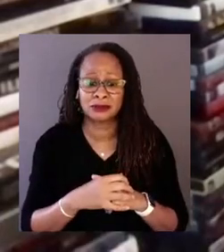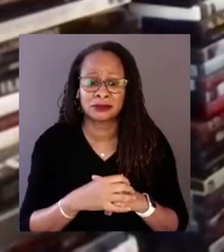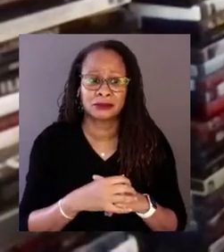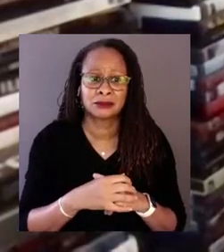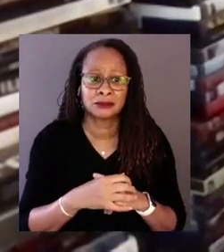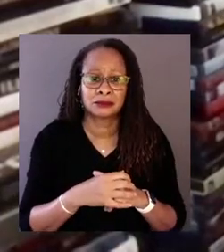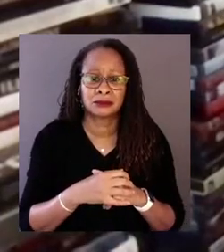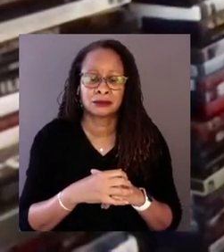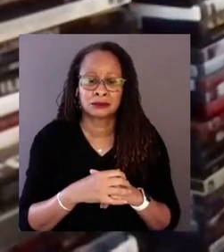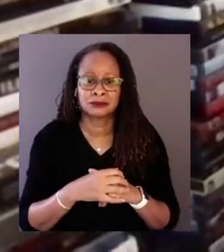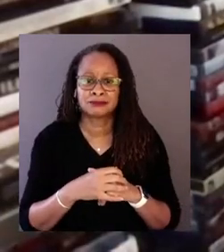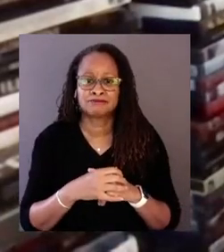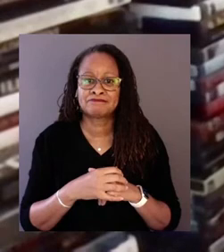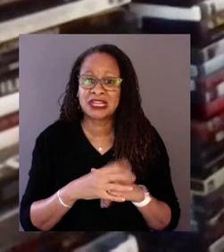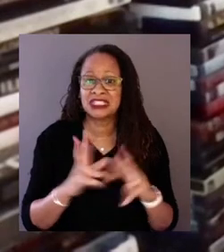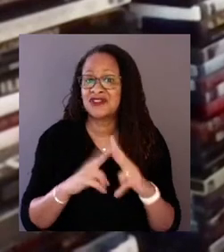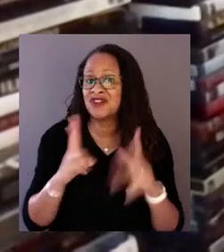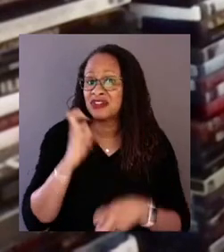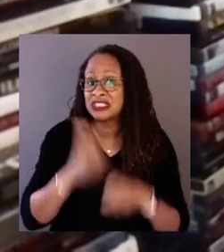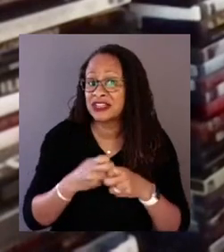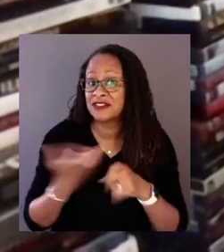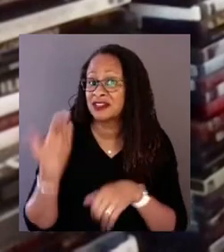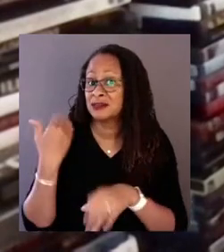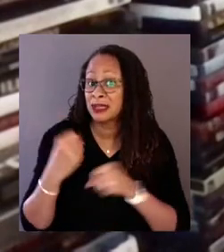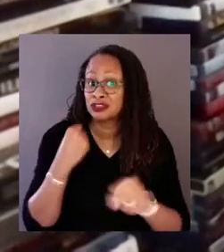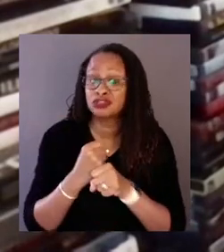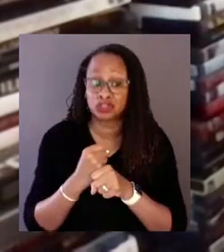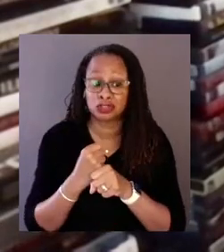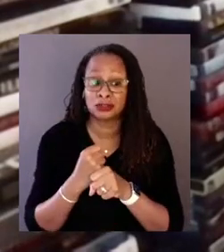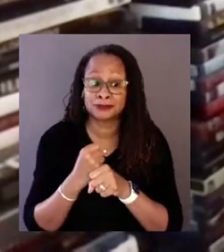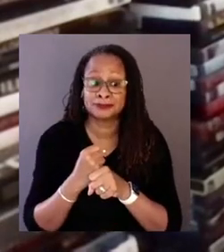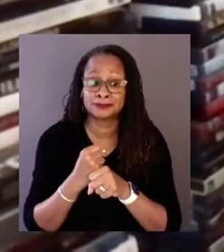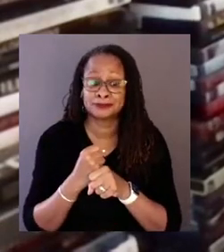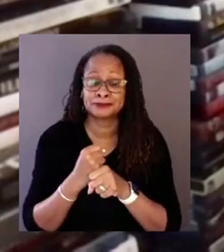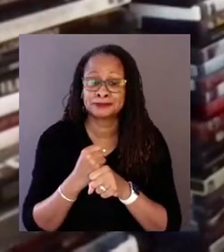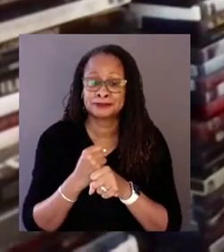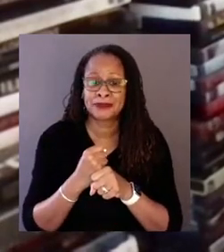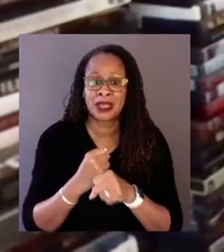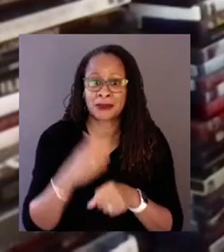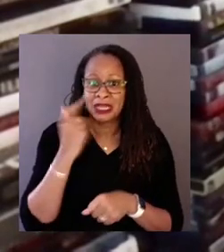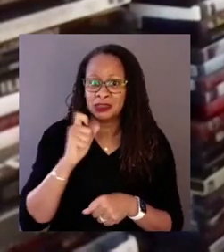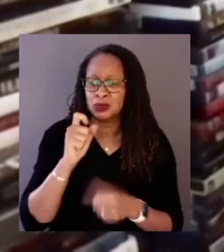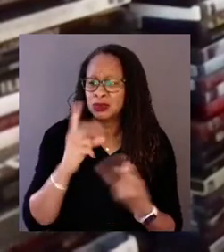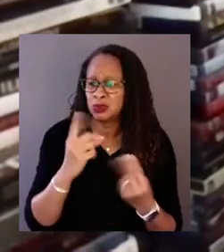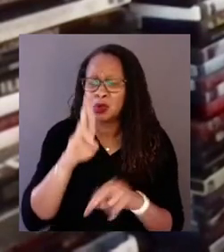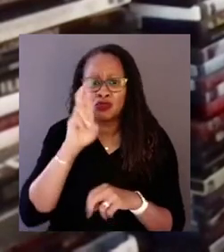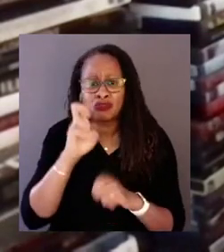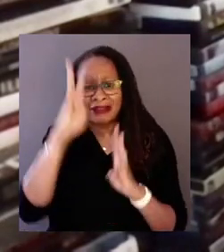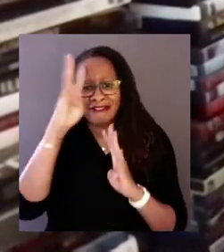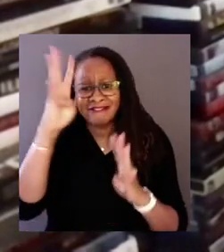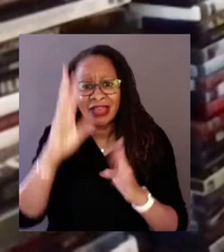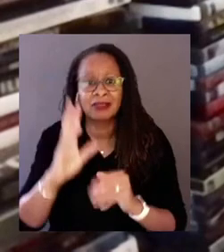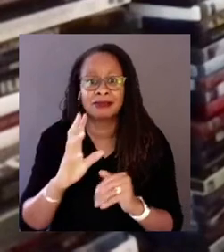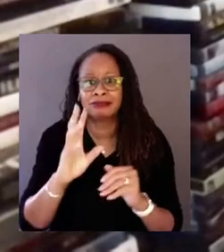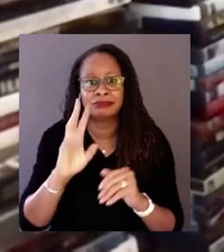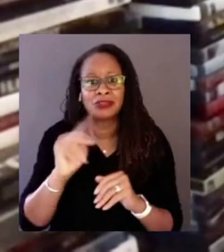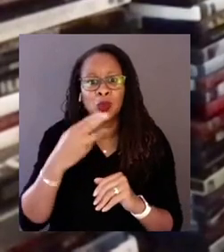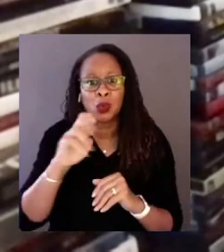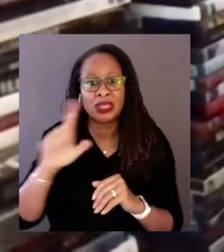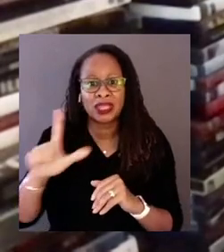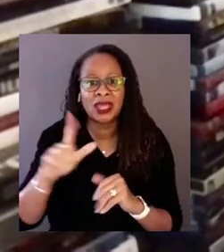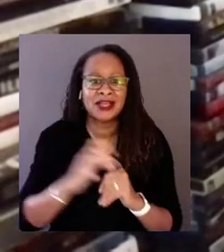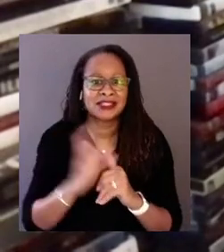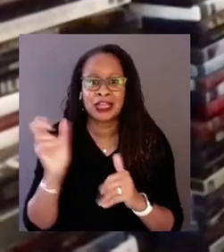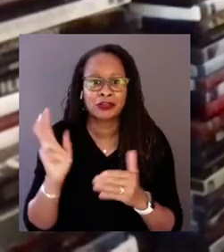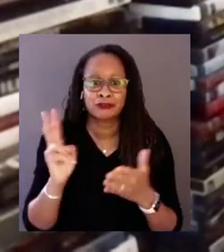It was really different this past year because we had to reinvent the wheel at every step of the way. It was like reading tea leaves, right?